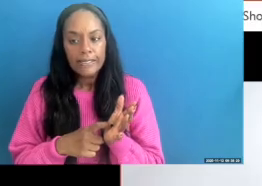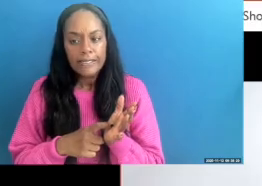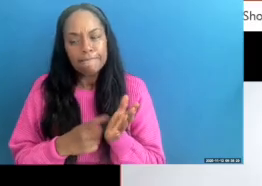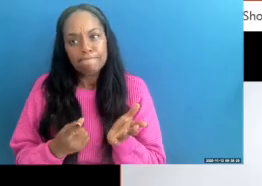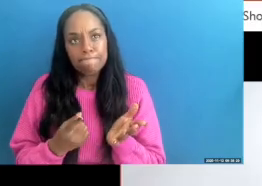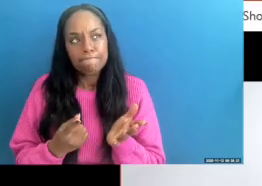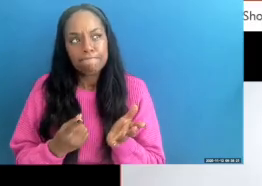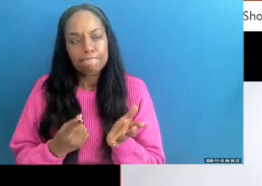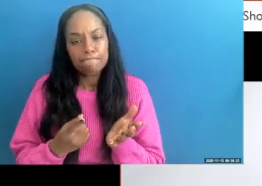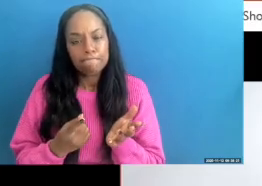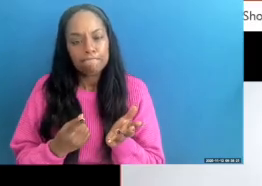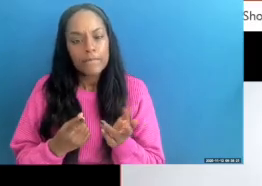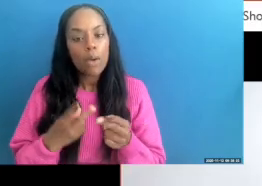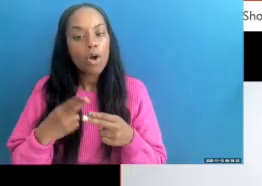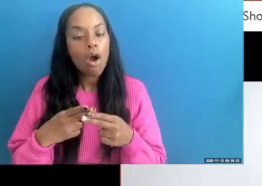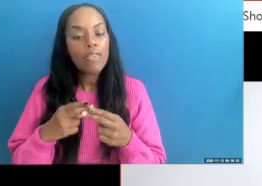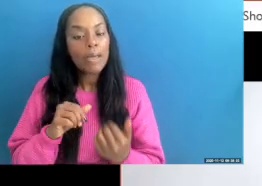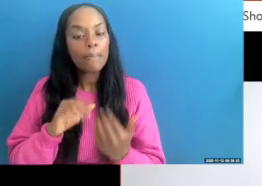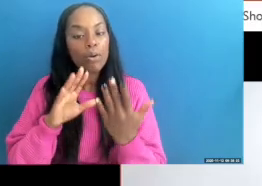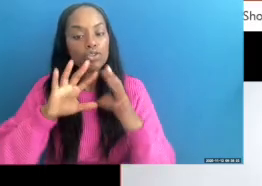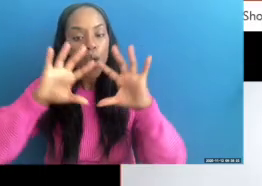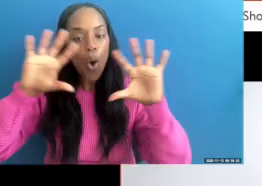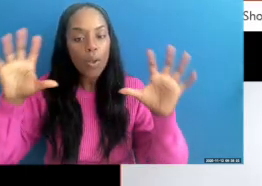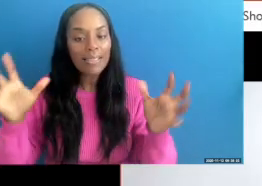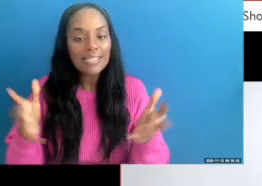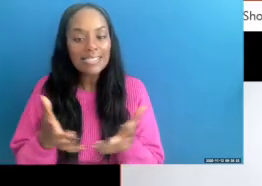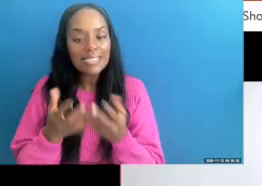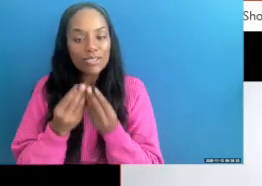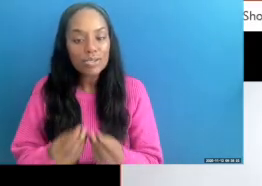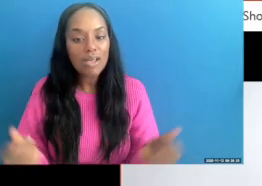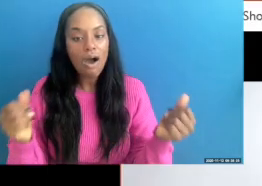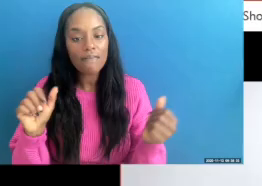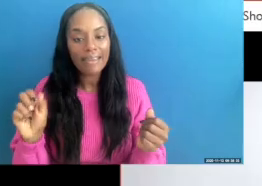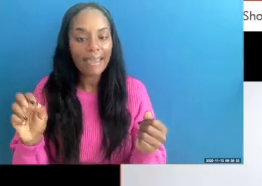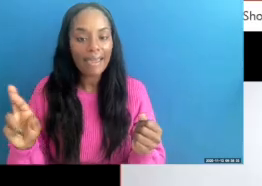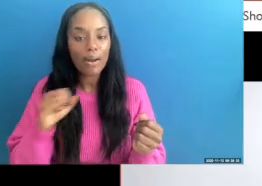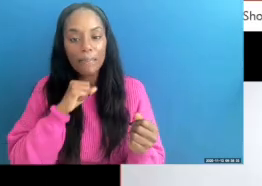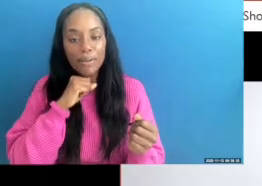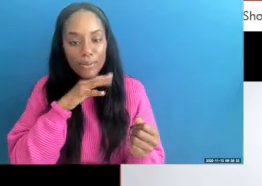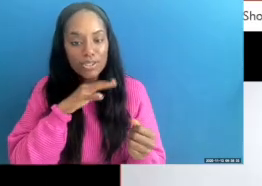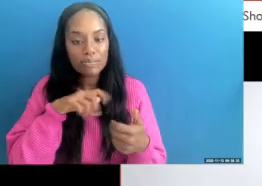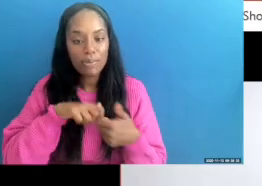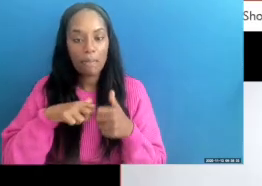I guess I would call it a very holistic approach to solving these air pollution problems.